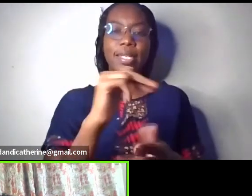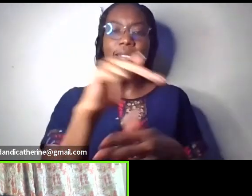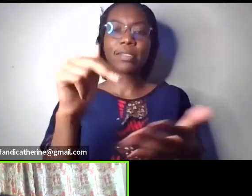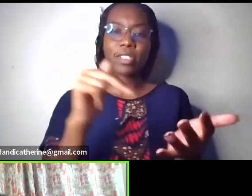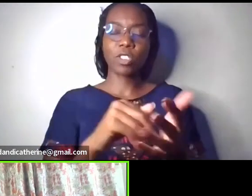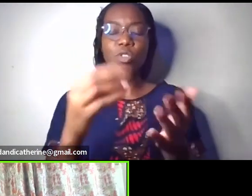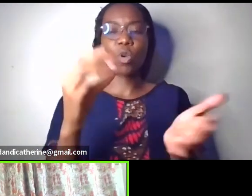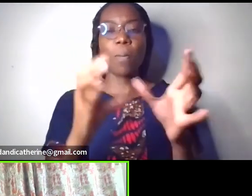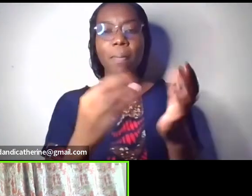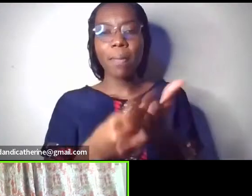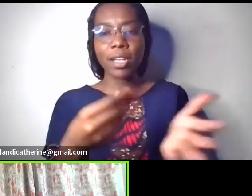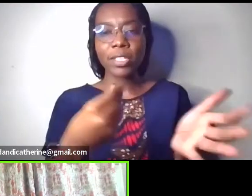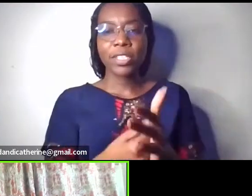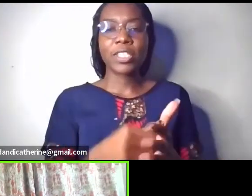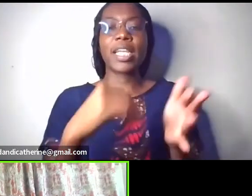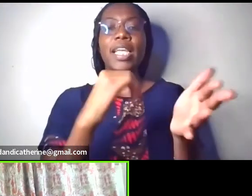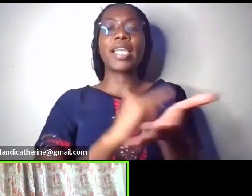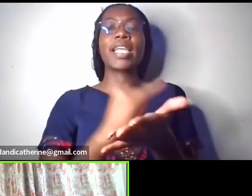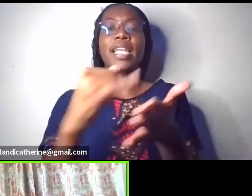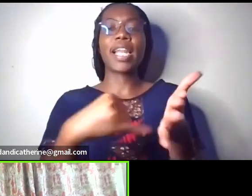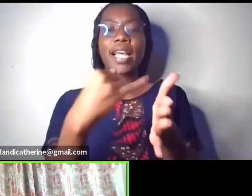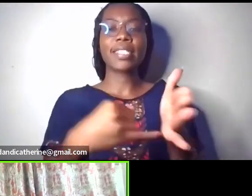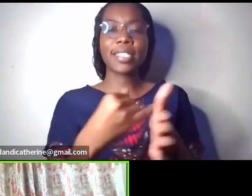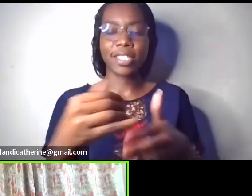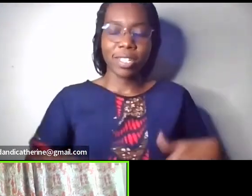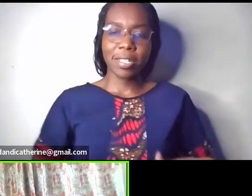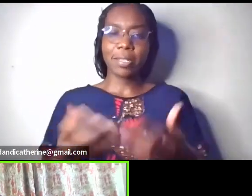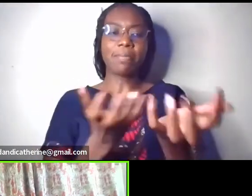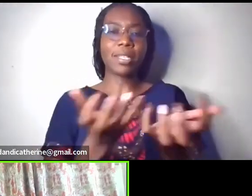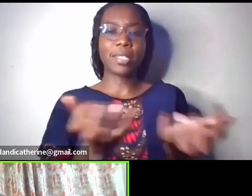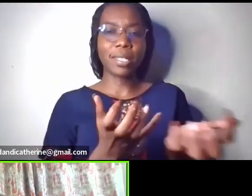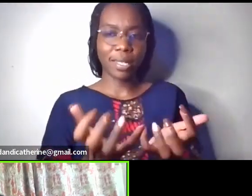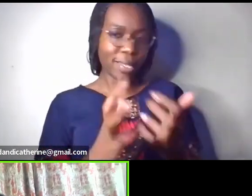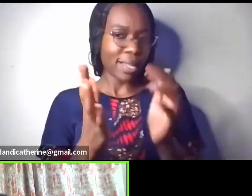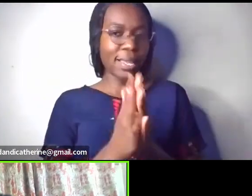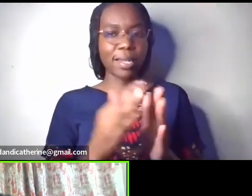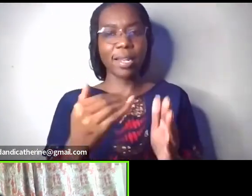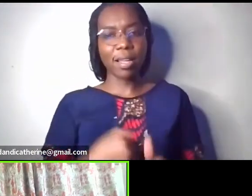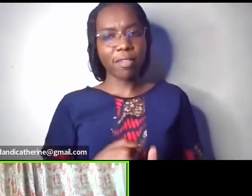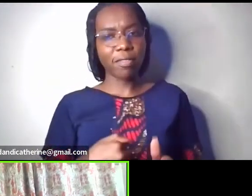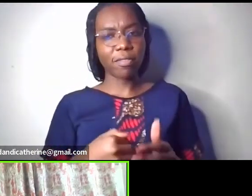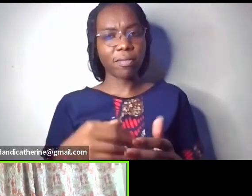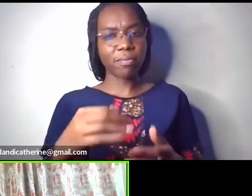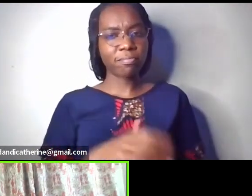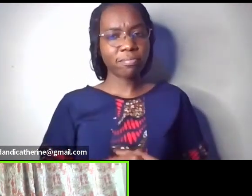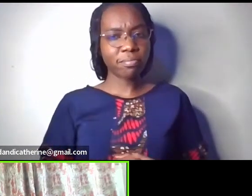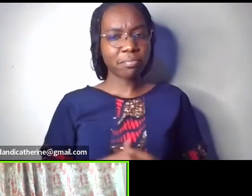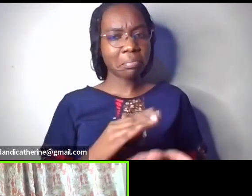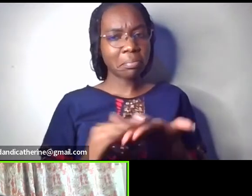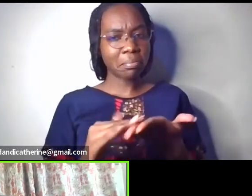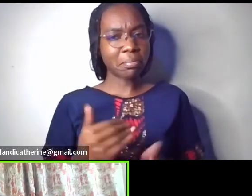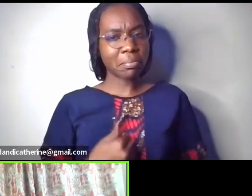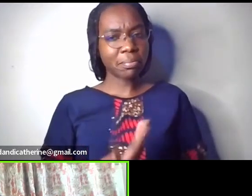Youth in Business Director, and a director in the newly formed Nanyuki municipality. Excuse me. Yes.